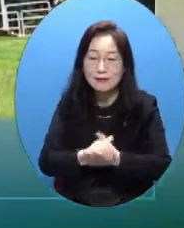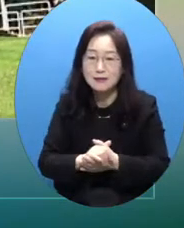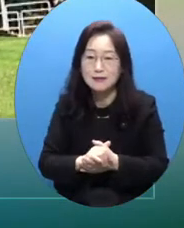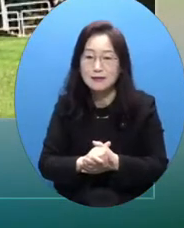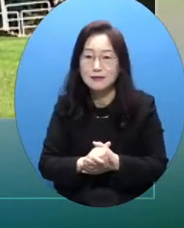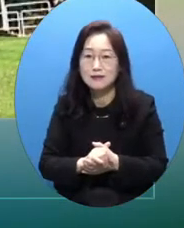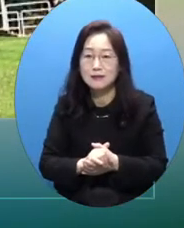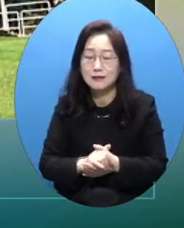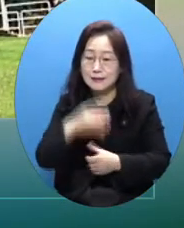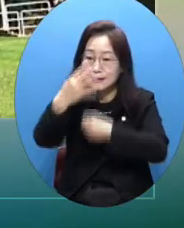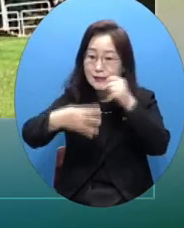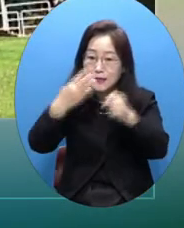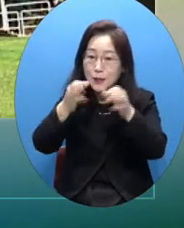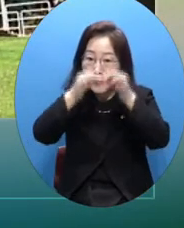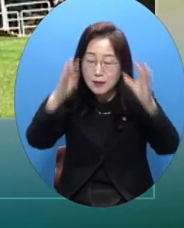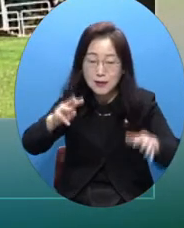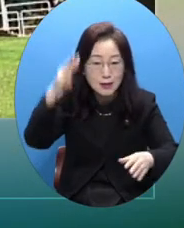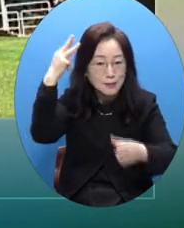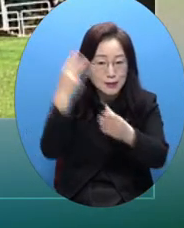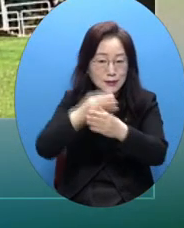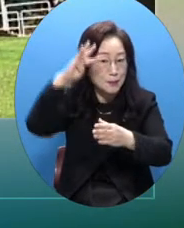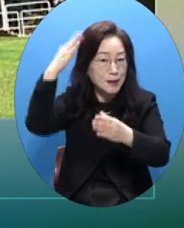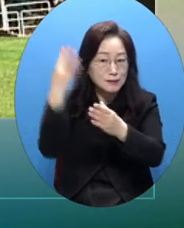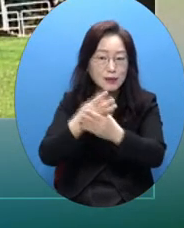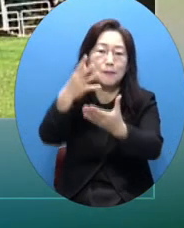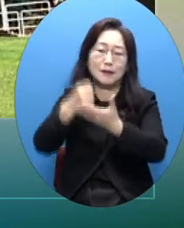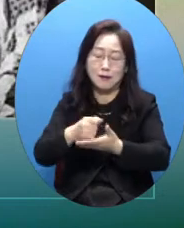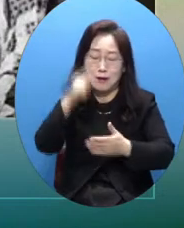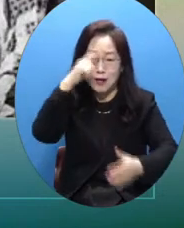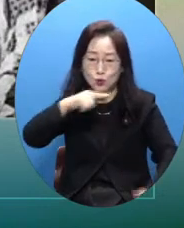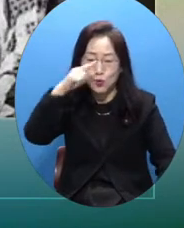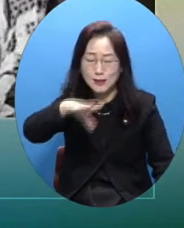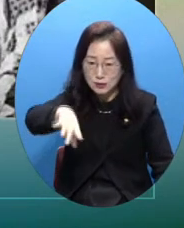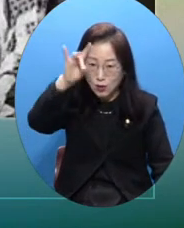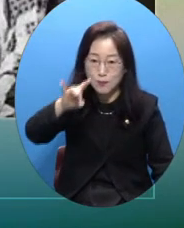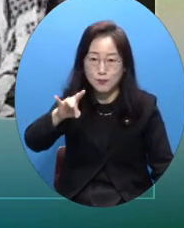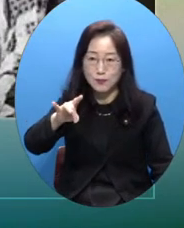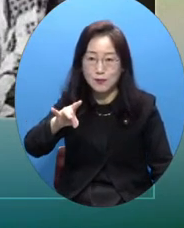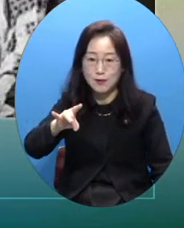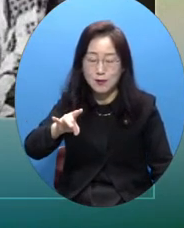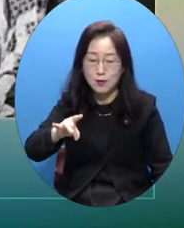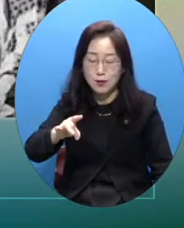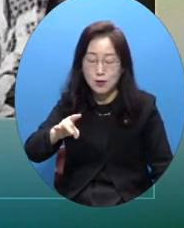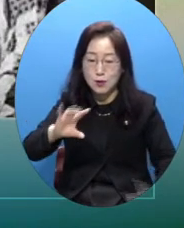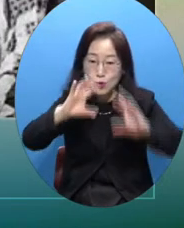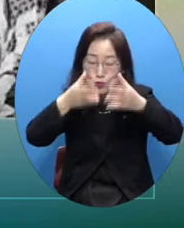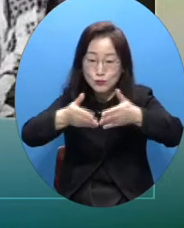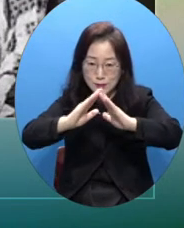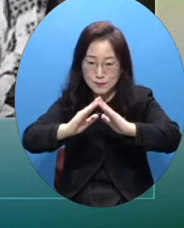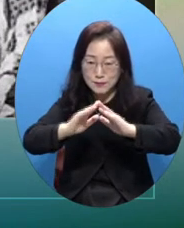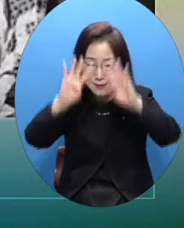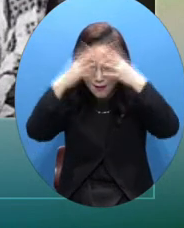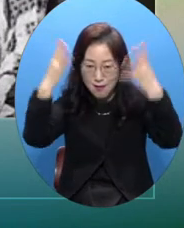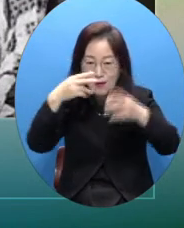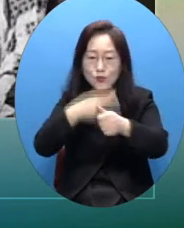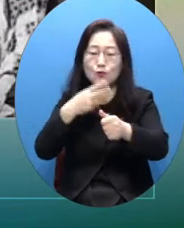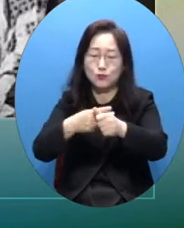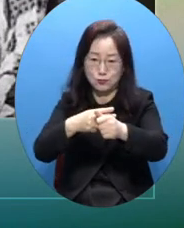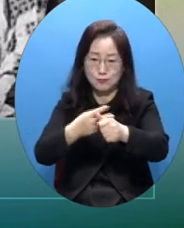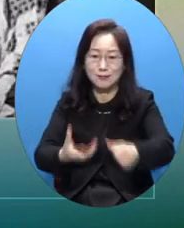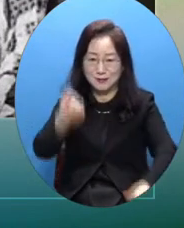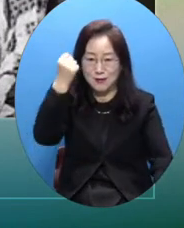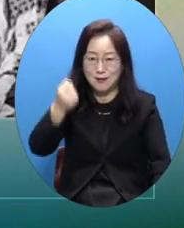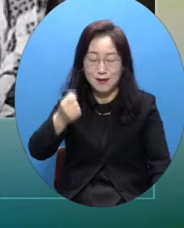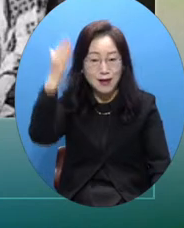so he went to Israel he got master's degree and PhD in four years and he became a